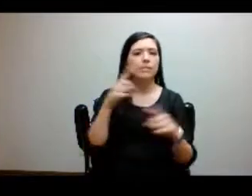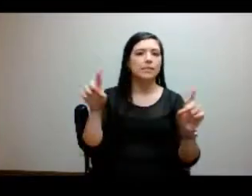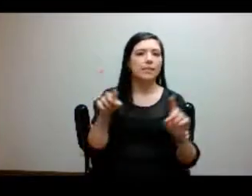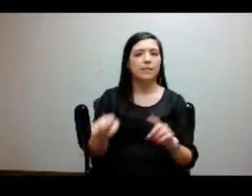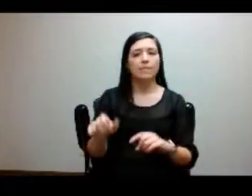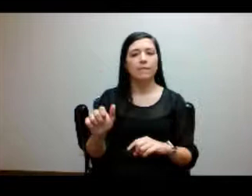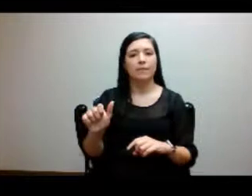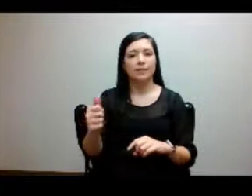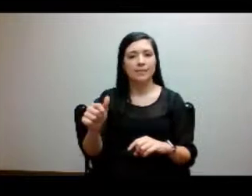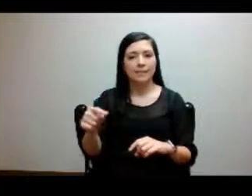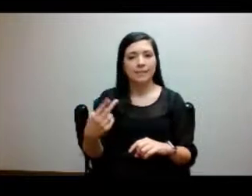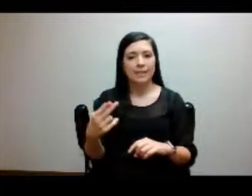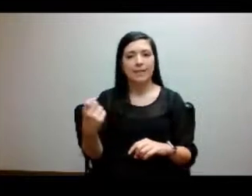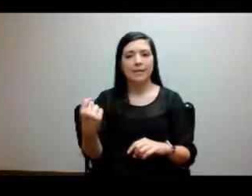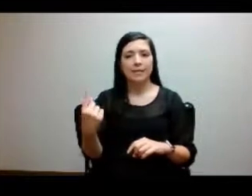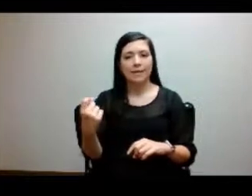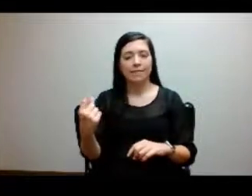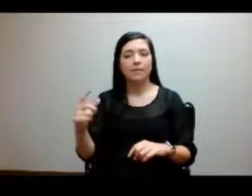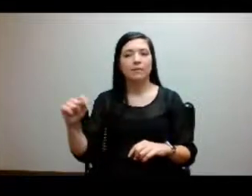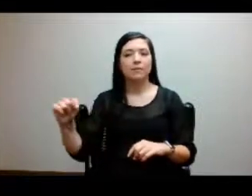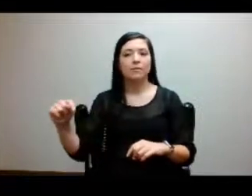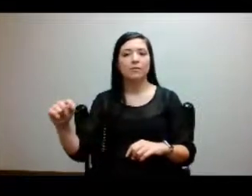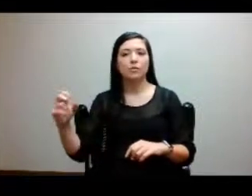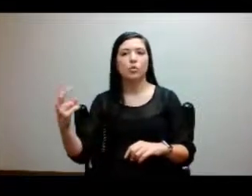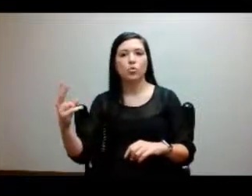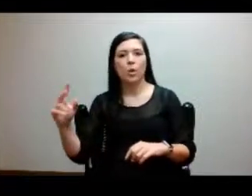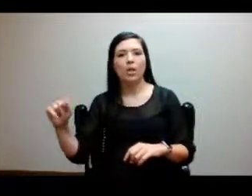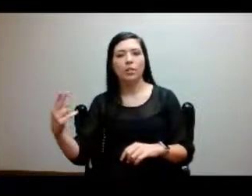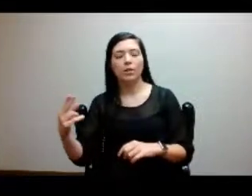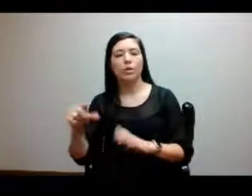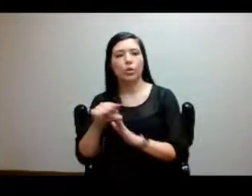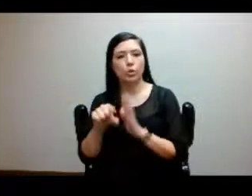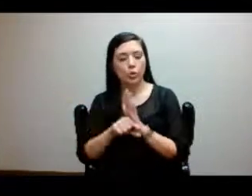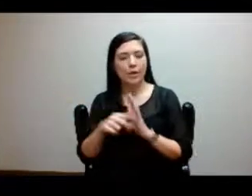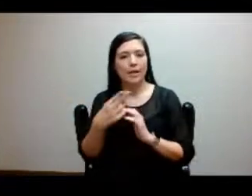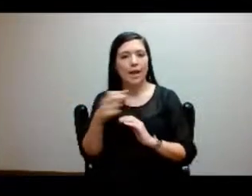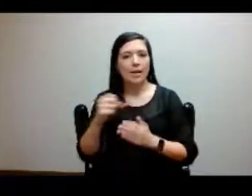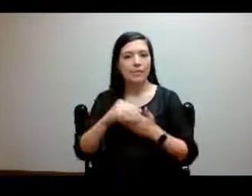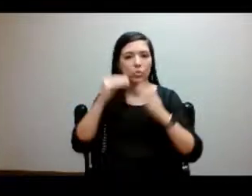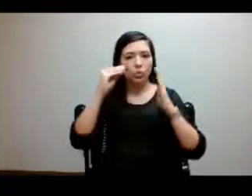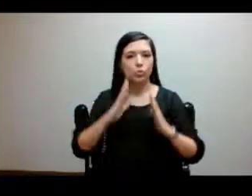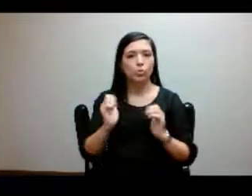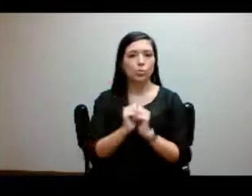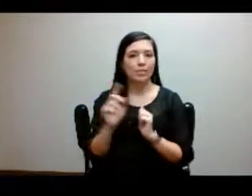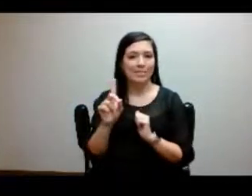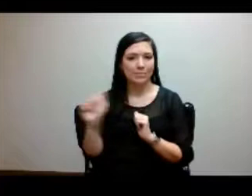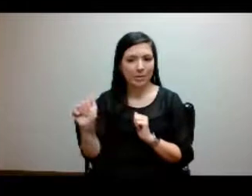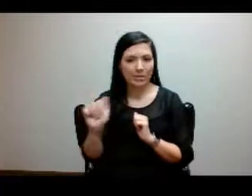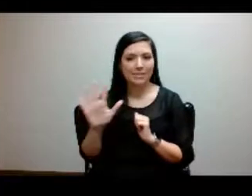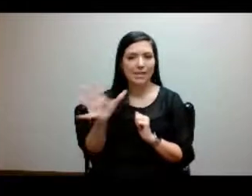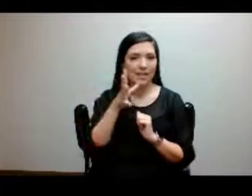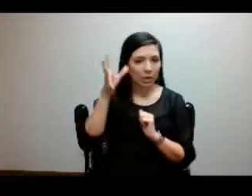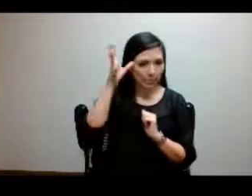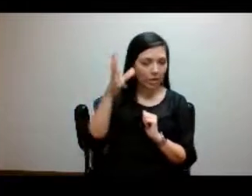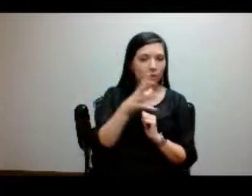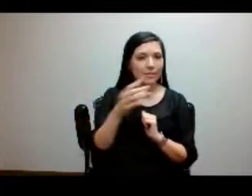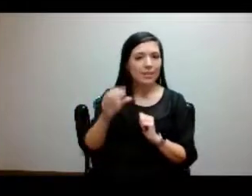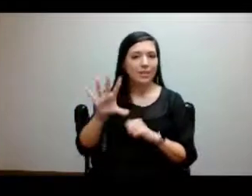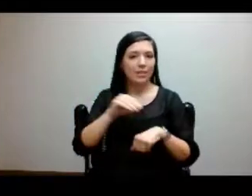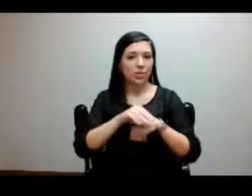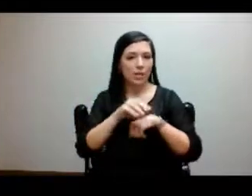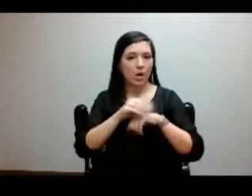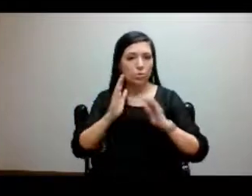10th, 11th, and 12th grade high school students with disabilities, their parents, and their counselors.